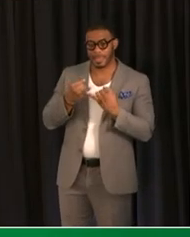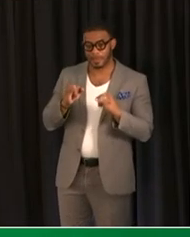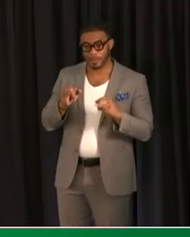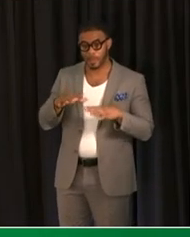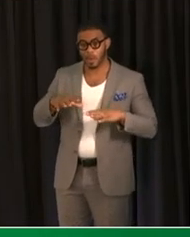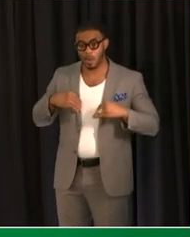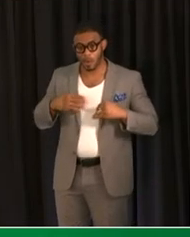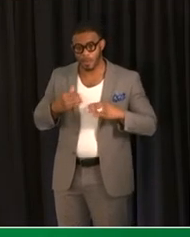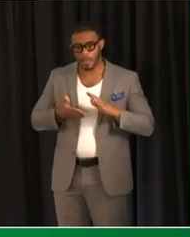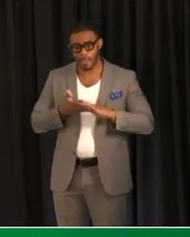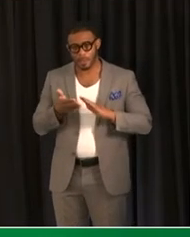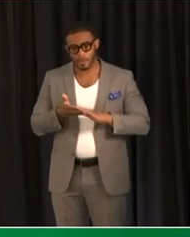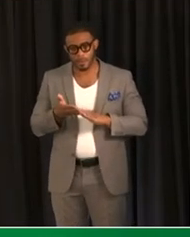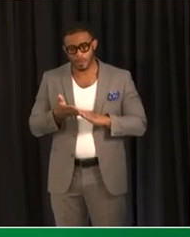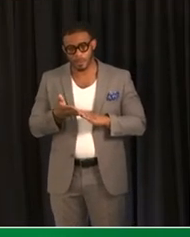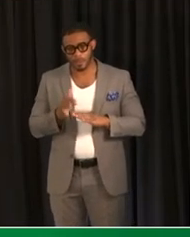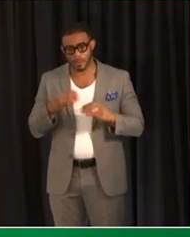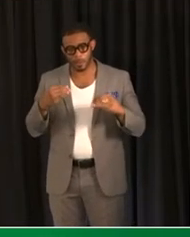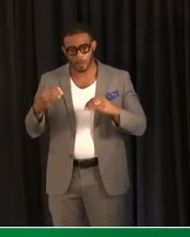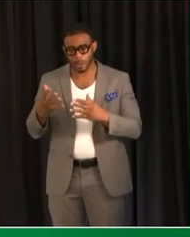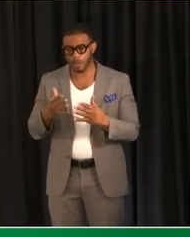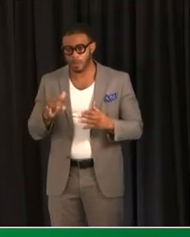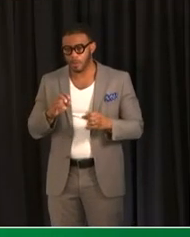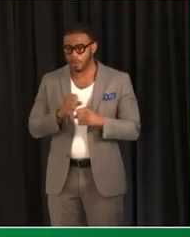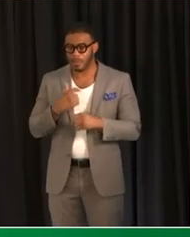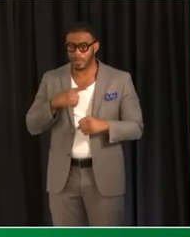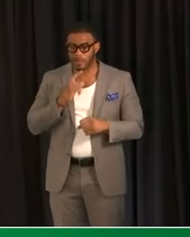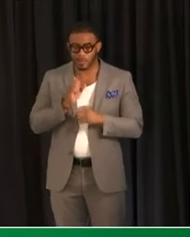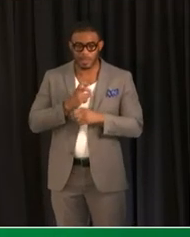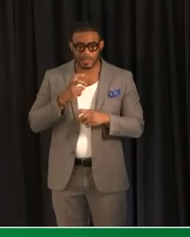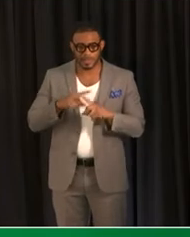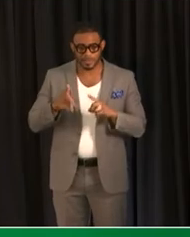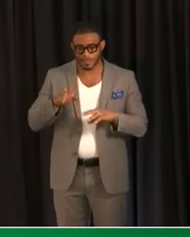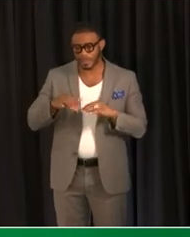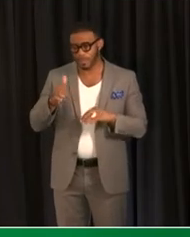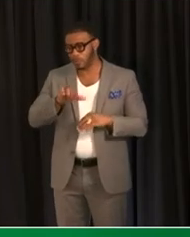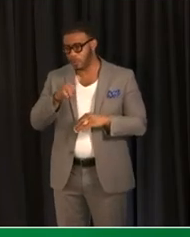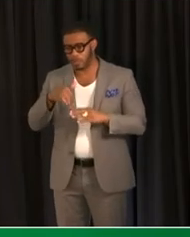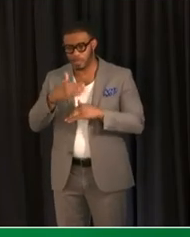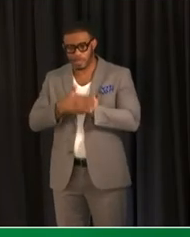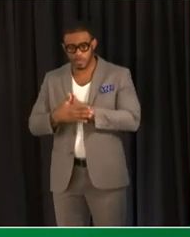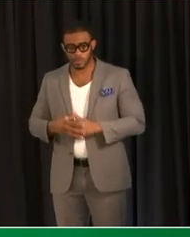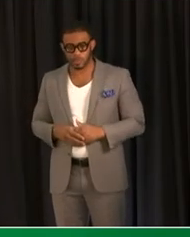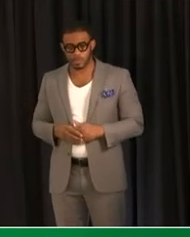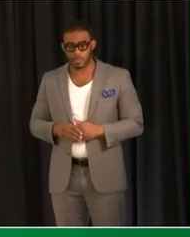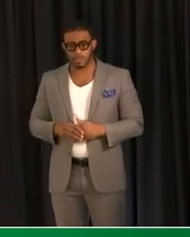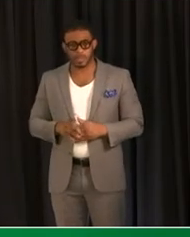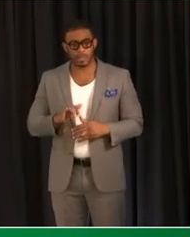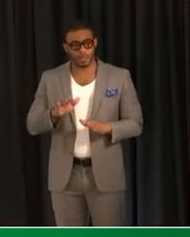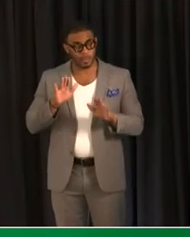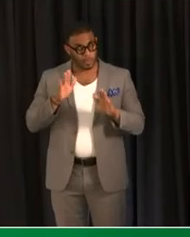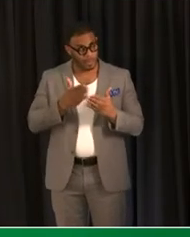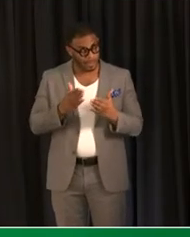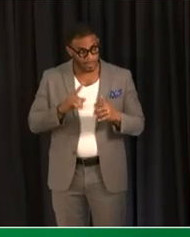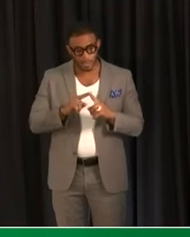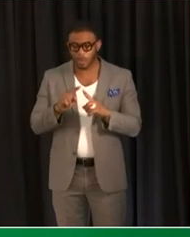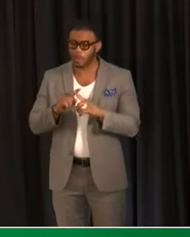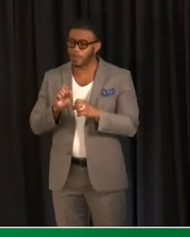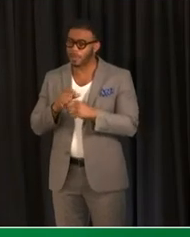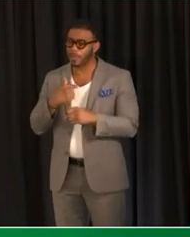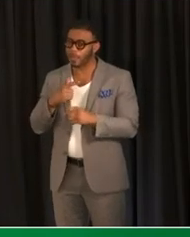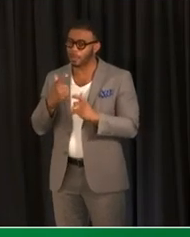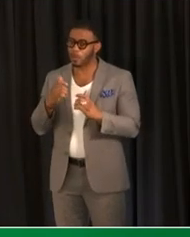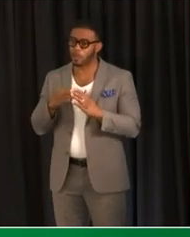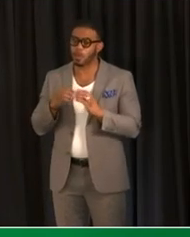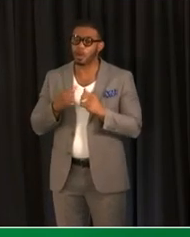96% independently owned and operated as a market, which makes us really different than anywhere else in the country, which is a great thing, but